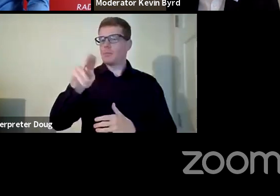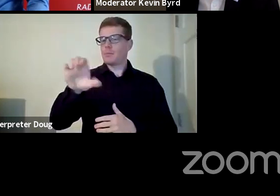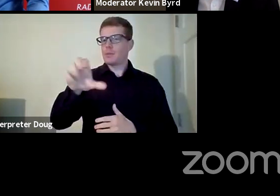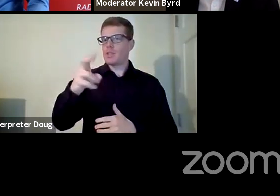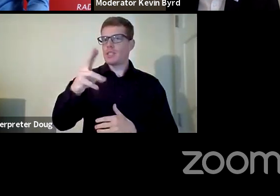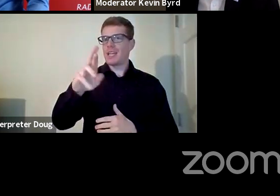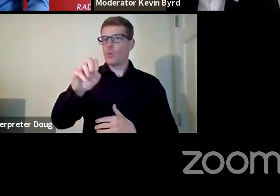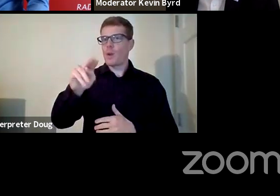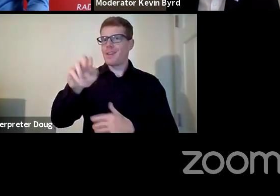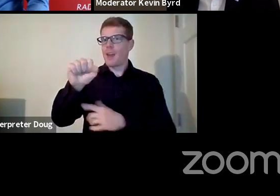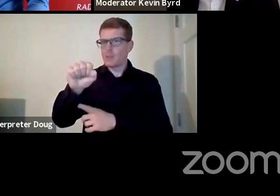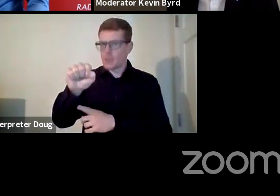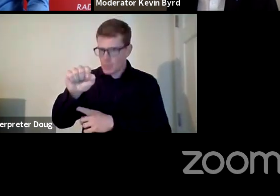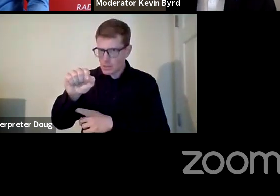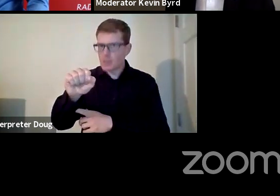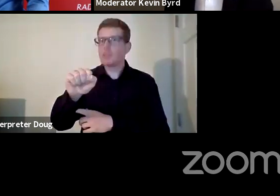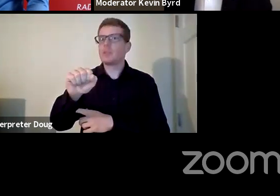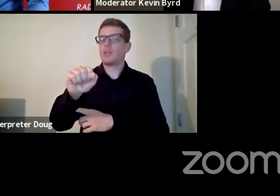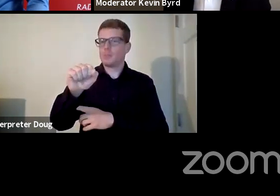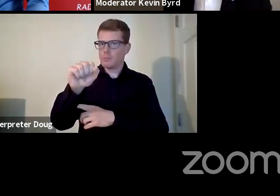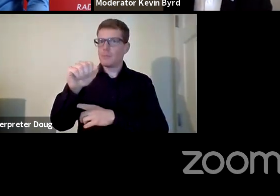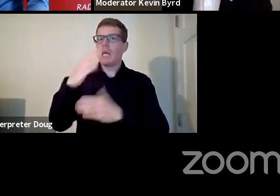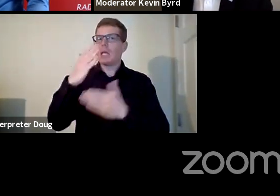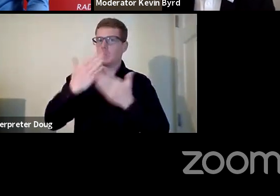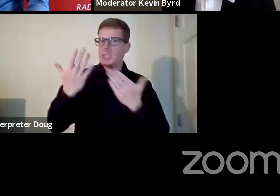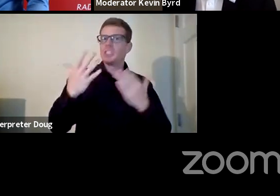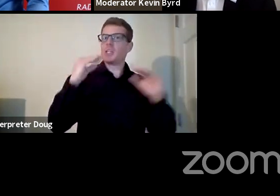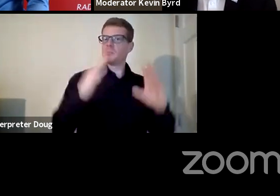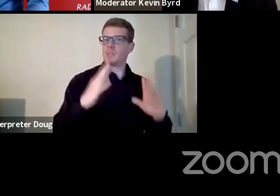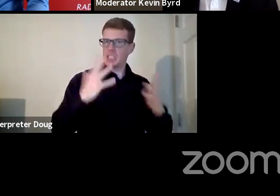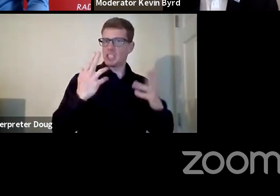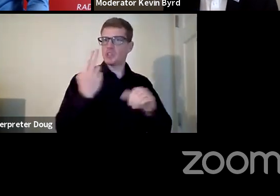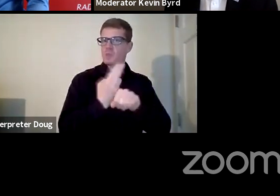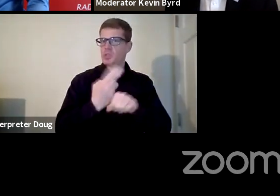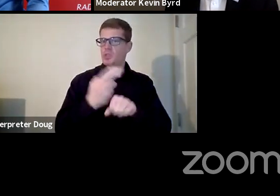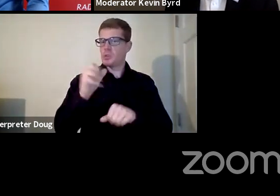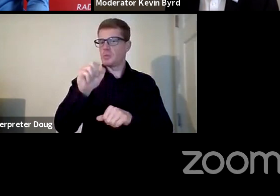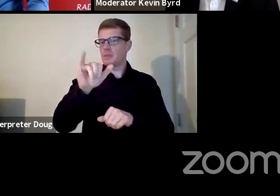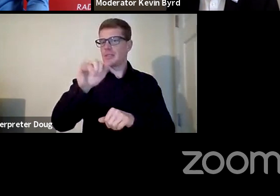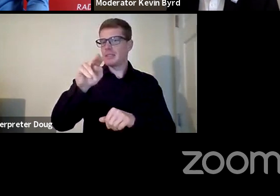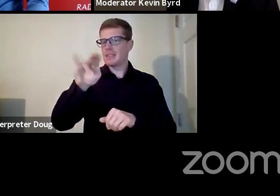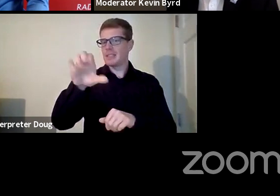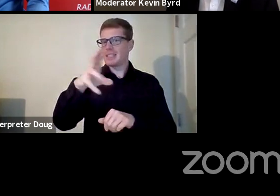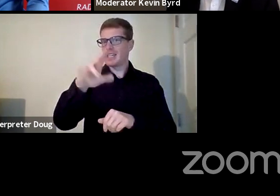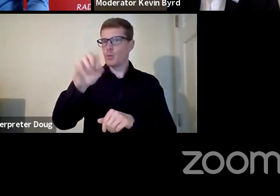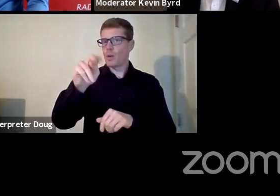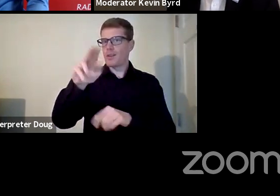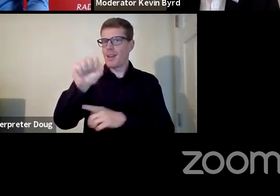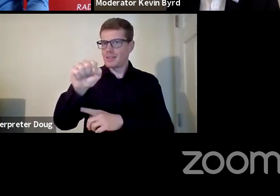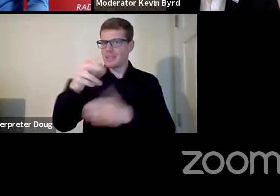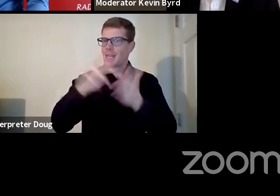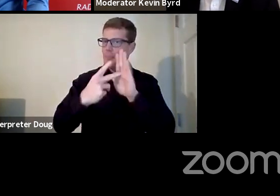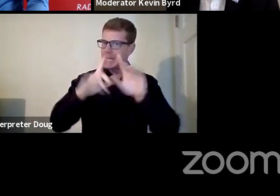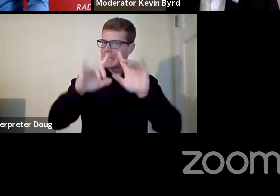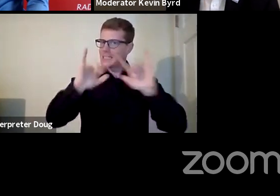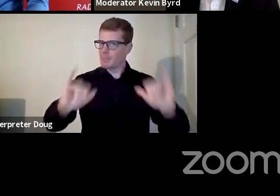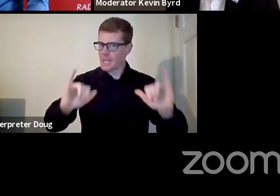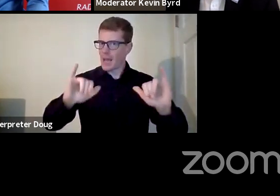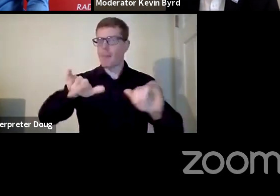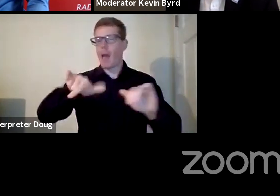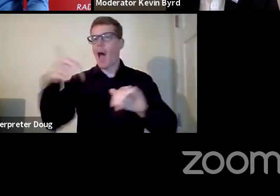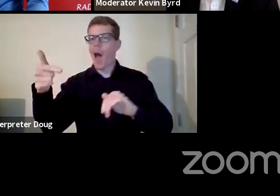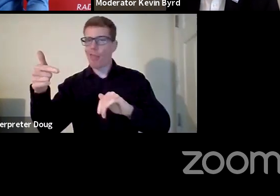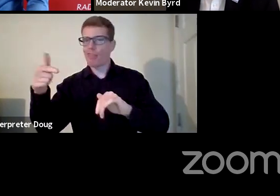synchronous classes and in an asynchronous format. We will run our first 2 weeks